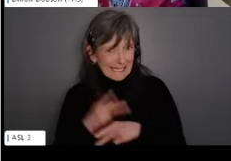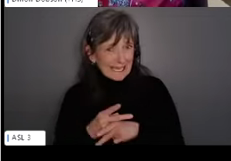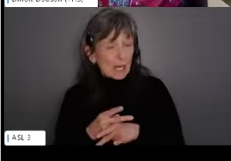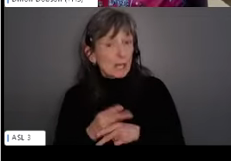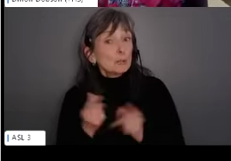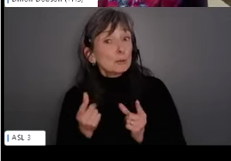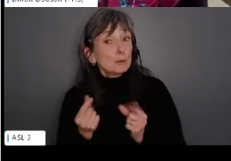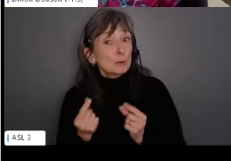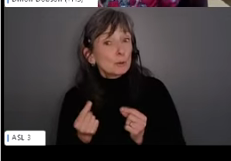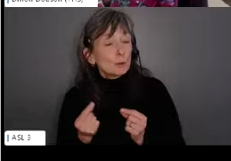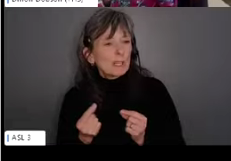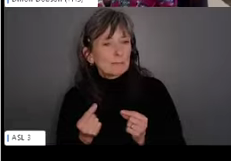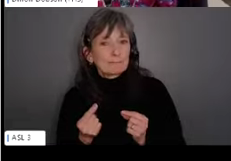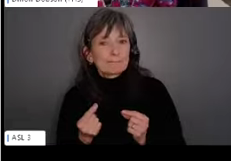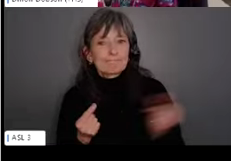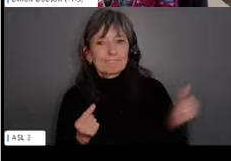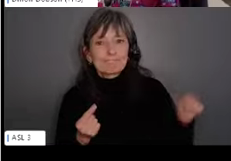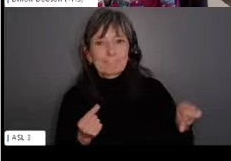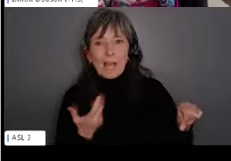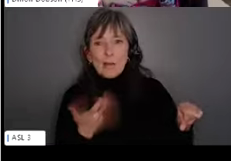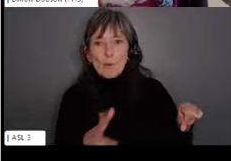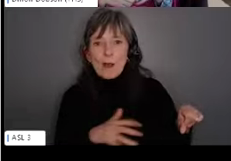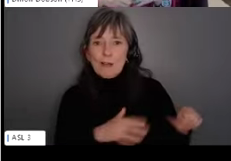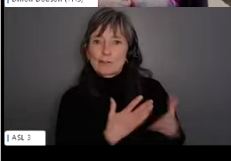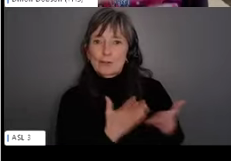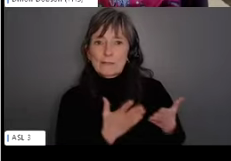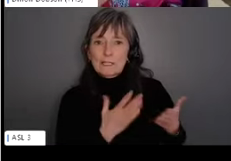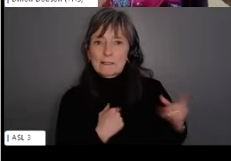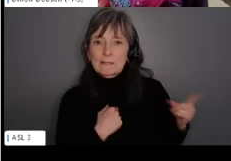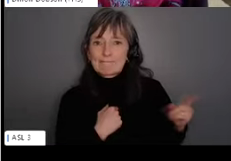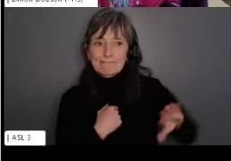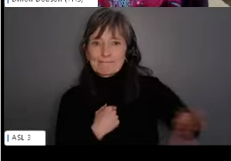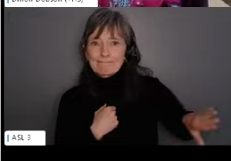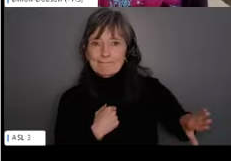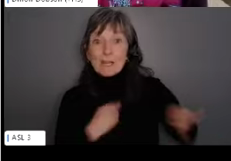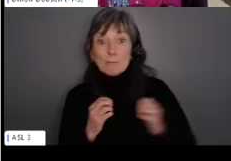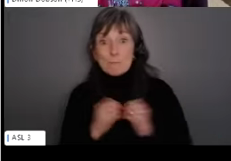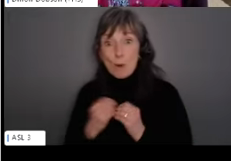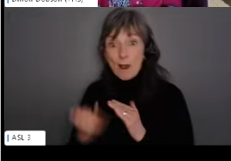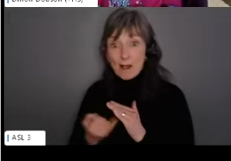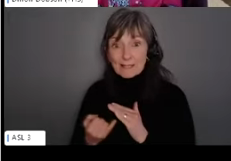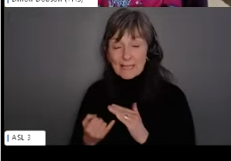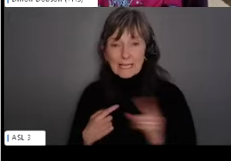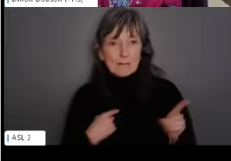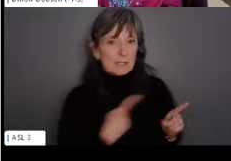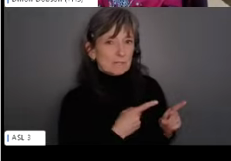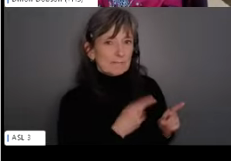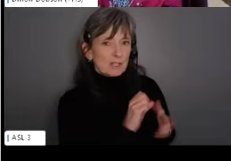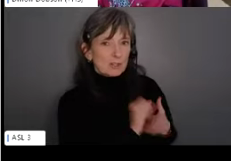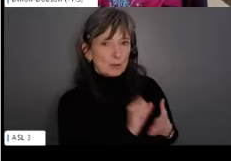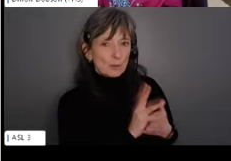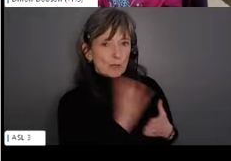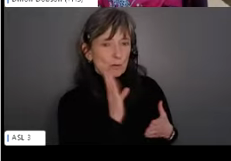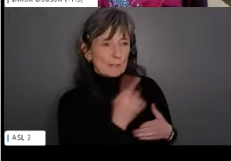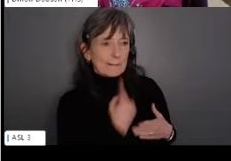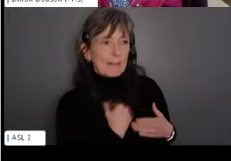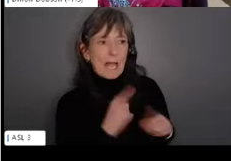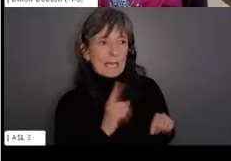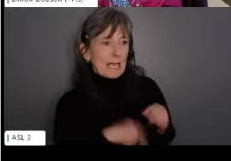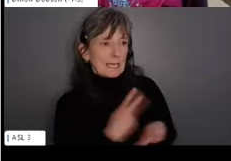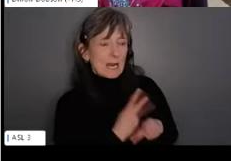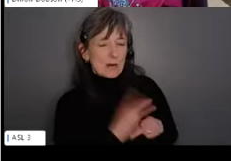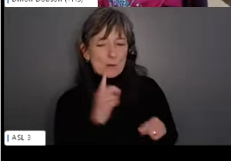might actually increase their isolation because they might be worried that we're going to suggest that they can't care for their animal anymore. And another risk